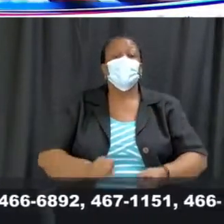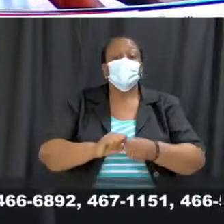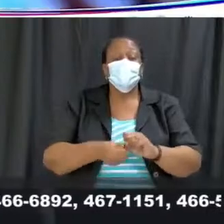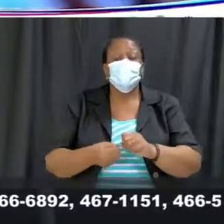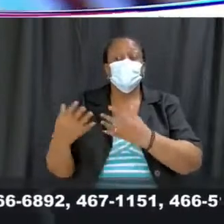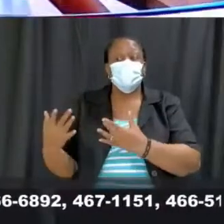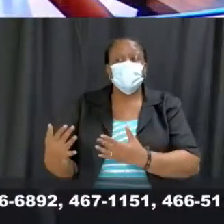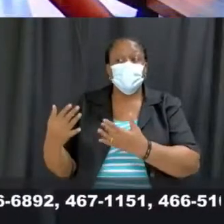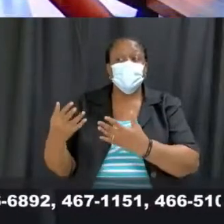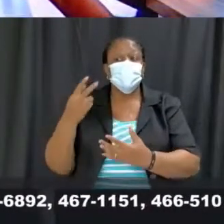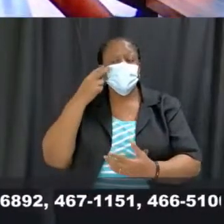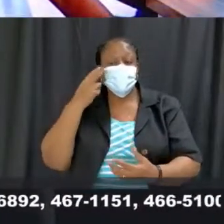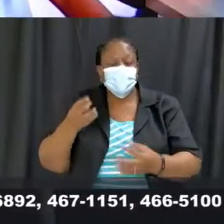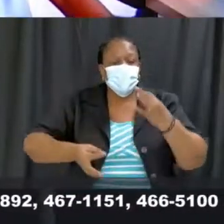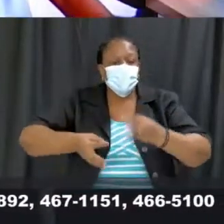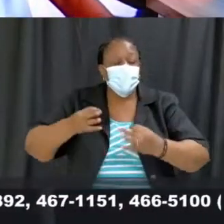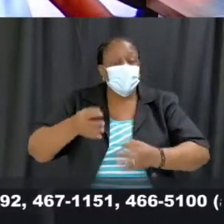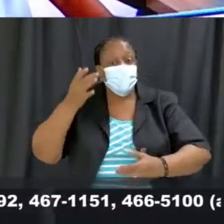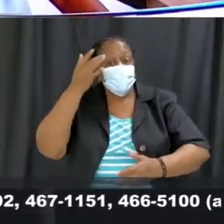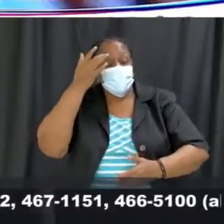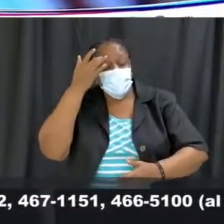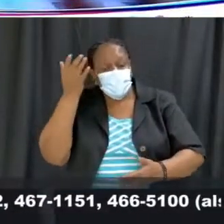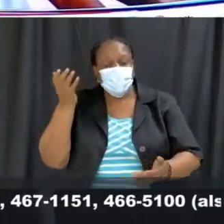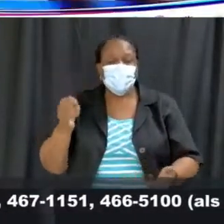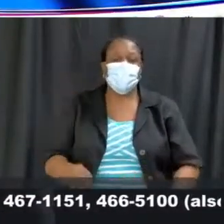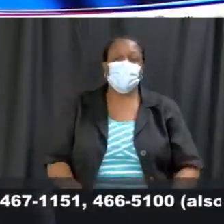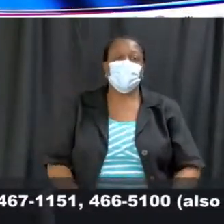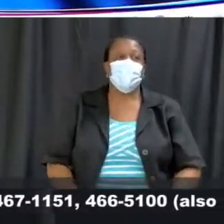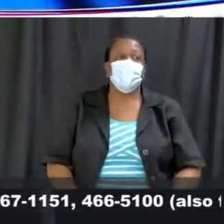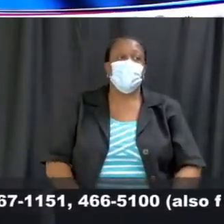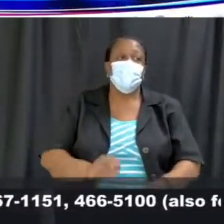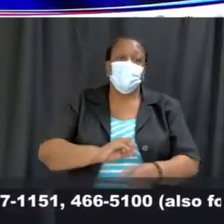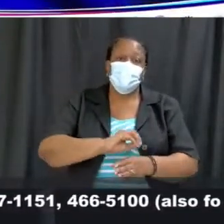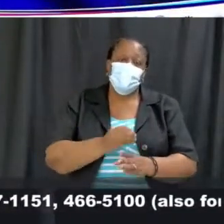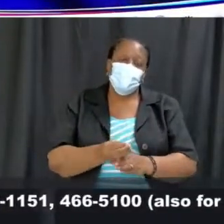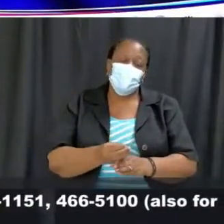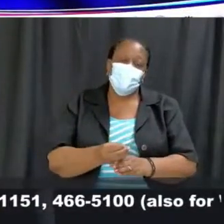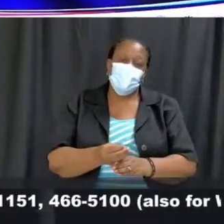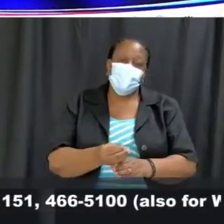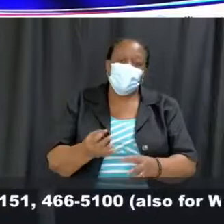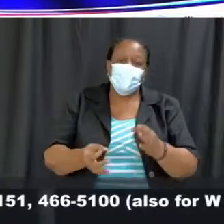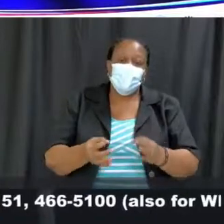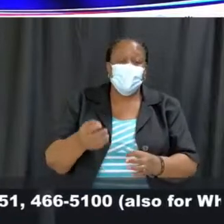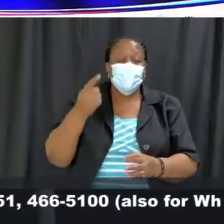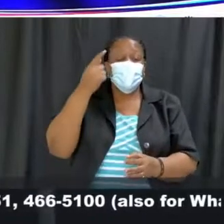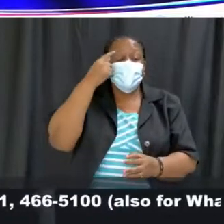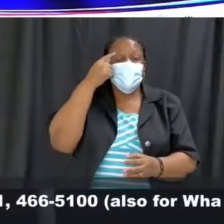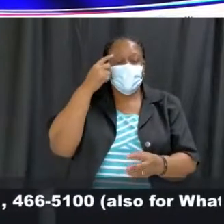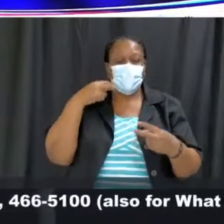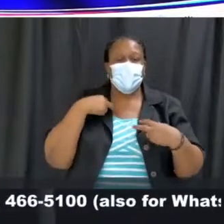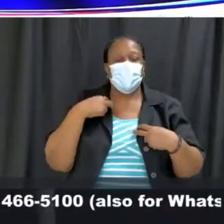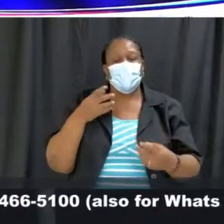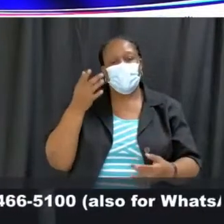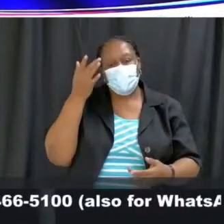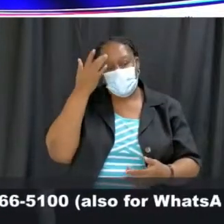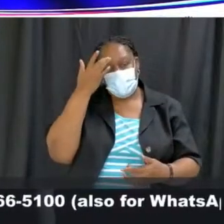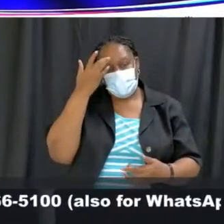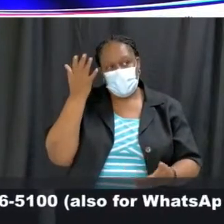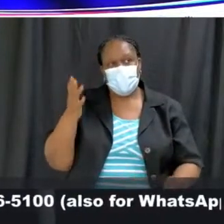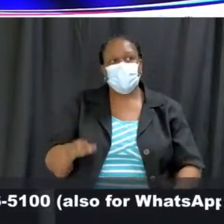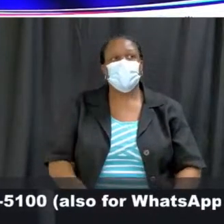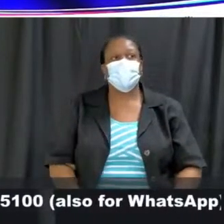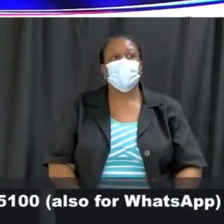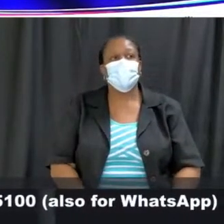ill. If you are confirmed to be ill or infected with the virus, then you will be placed in